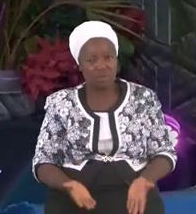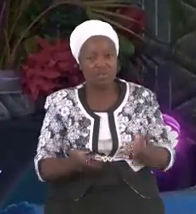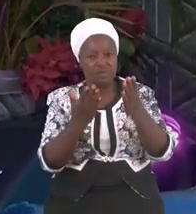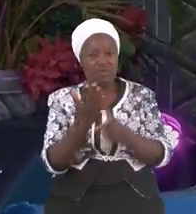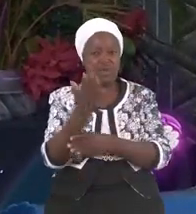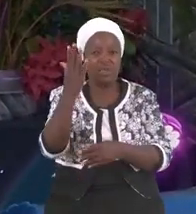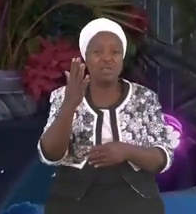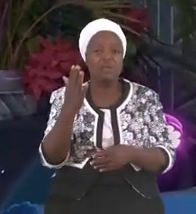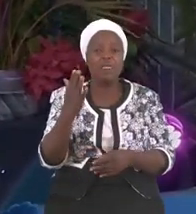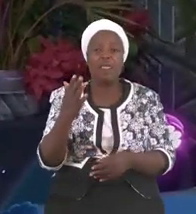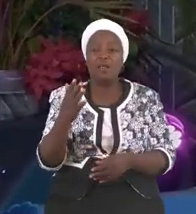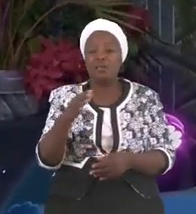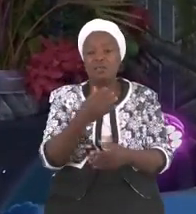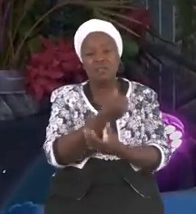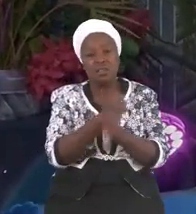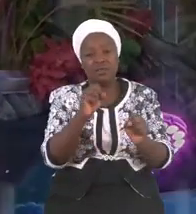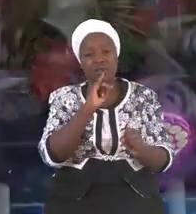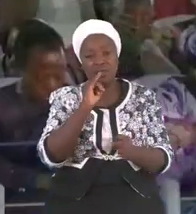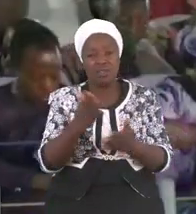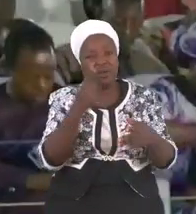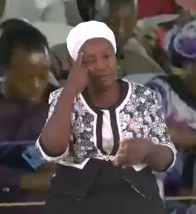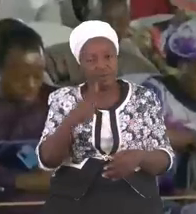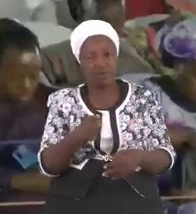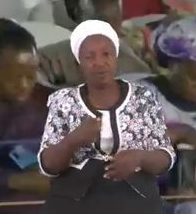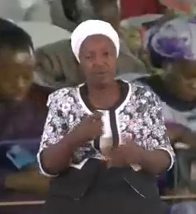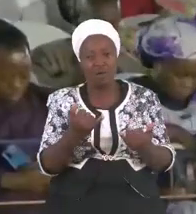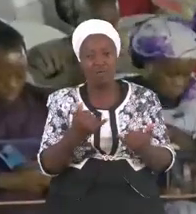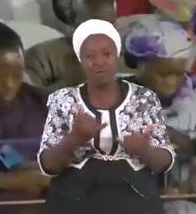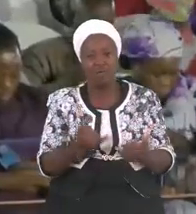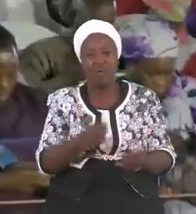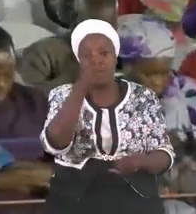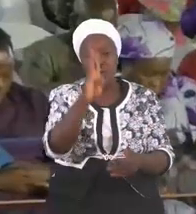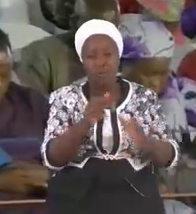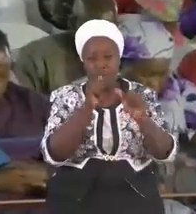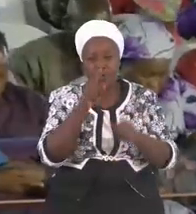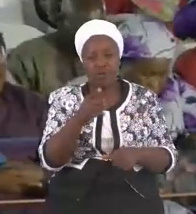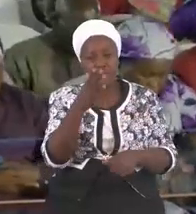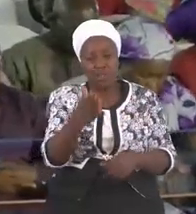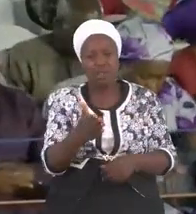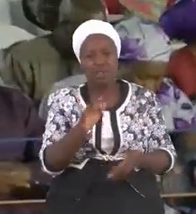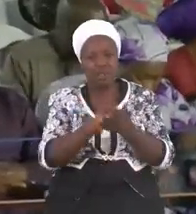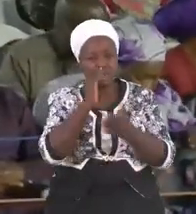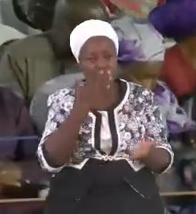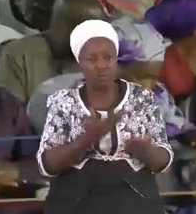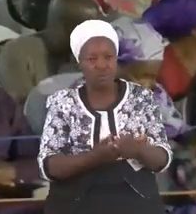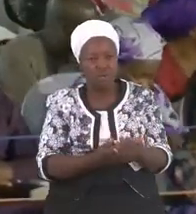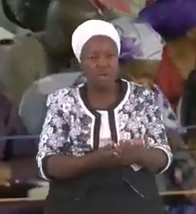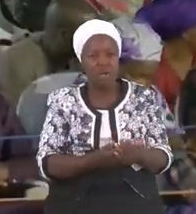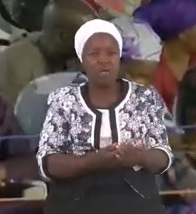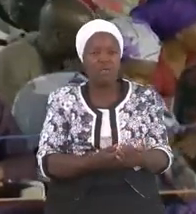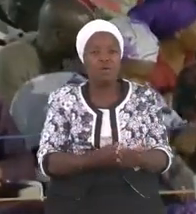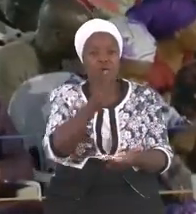you there. That's good. God bless you there. That's good. As you are raising up your hand, please stand